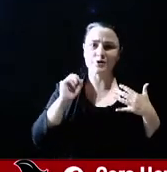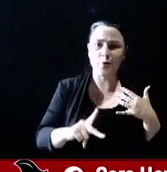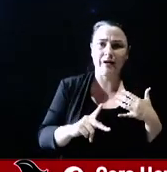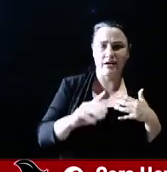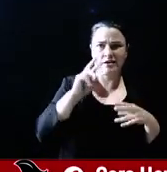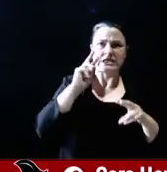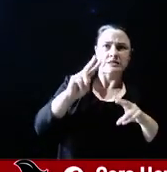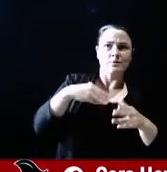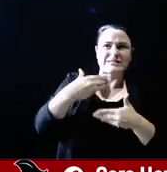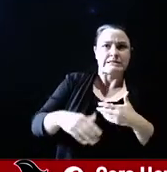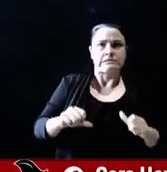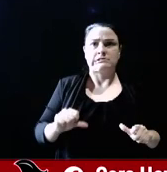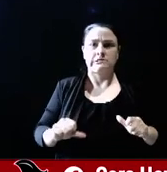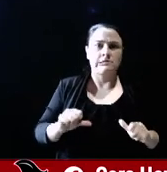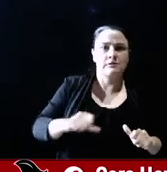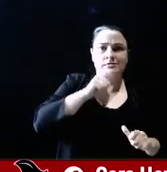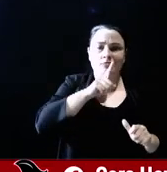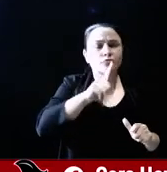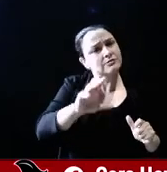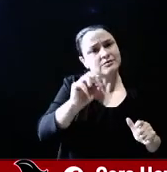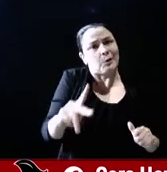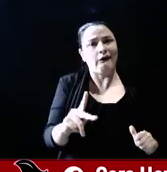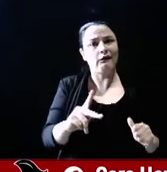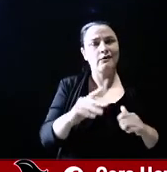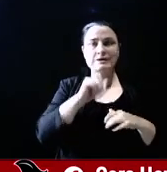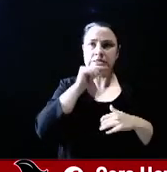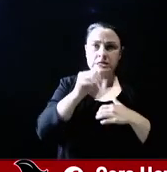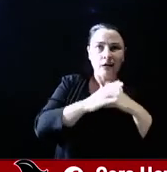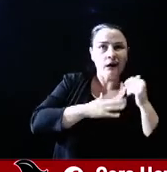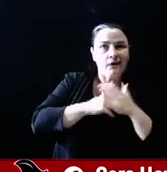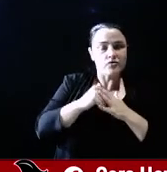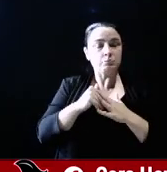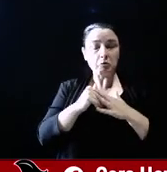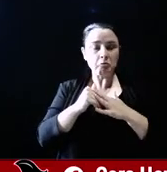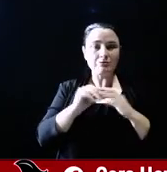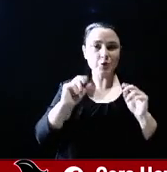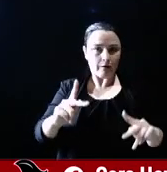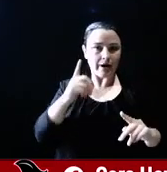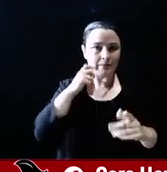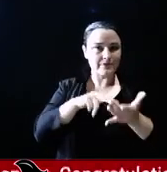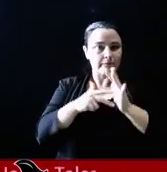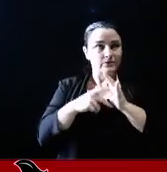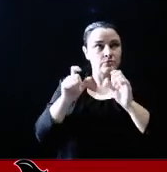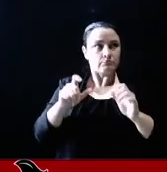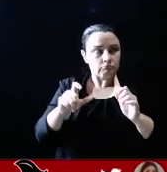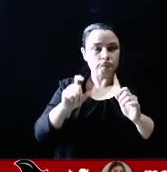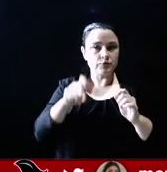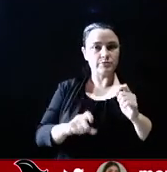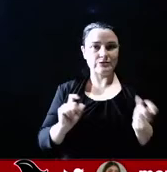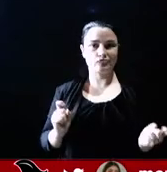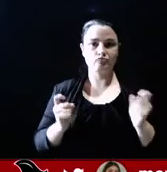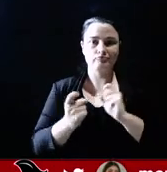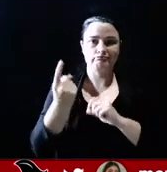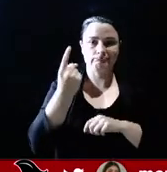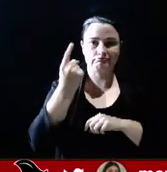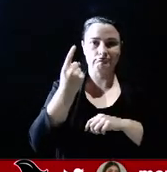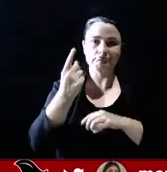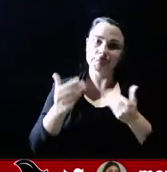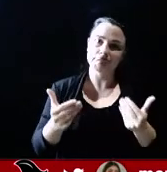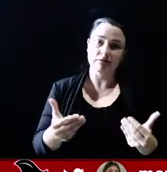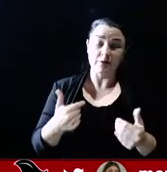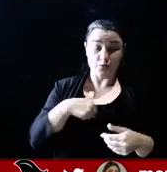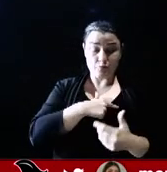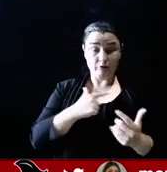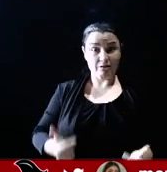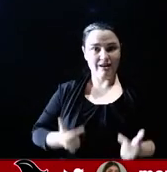next. It's okay to be uncomfortable at times, because being uncomfortable encourages change. As we move forward with our lives,